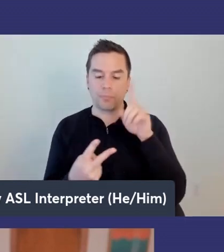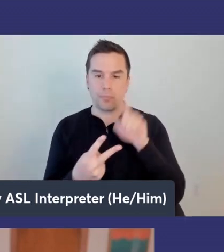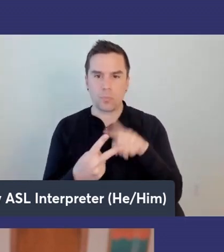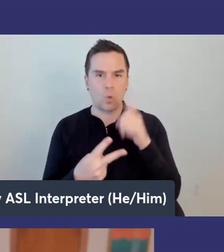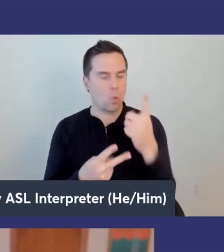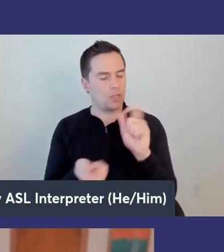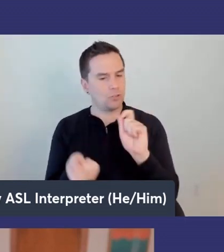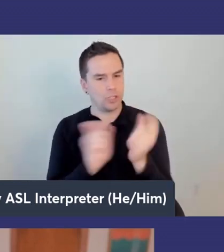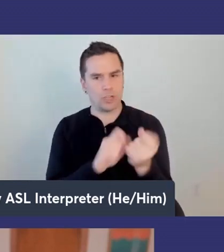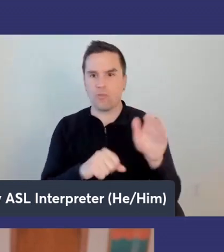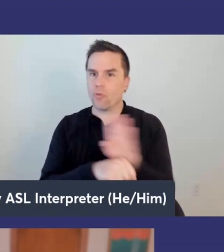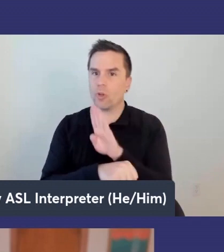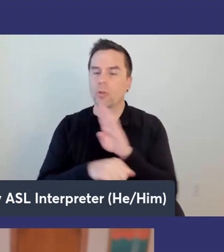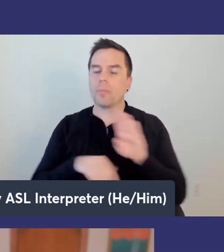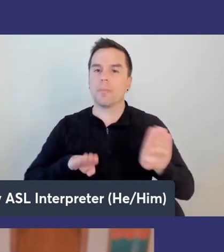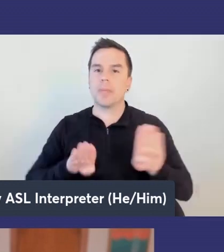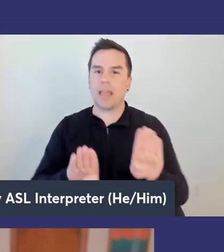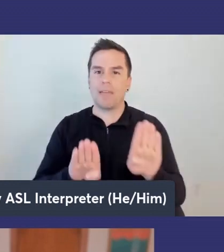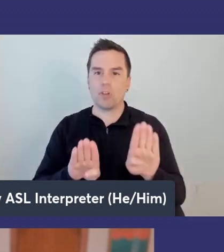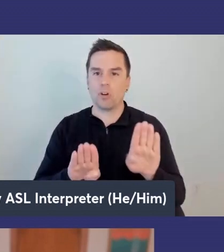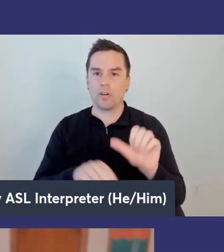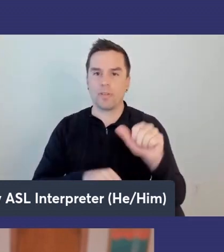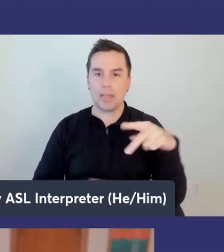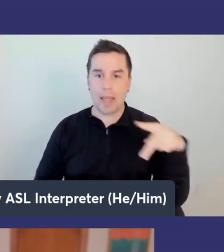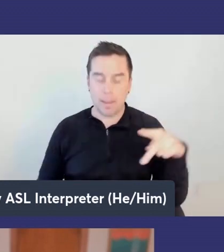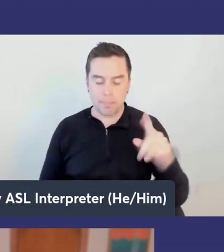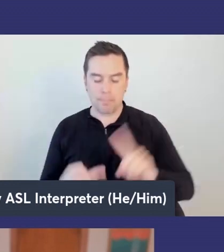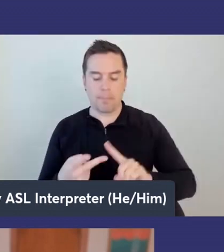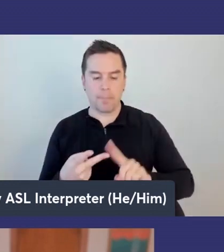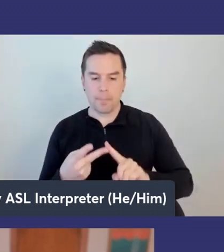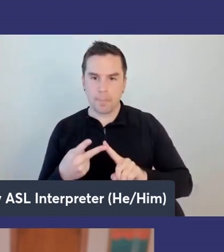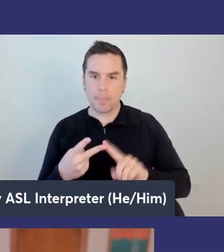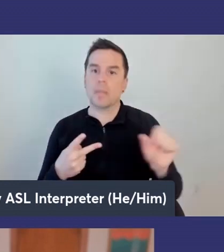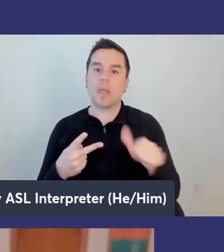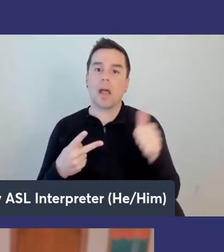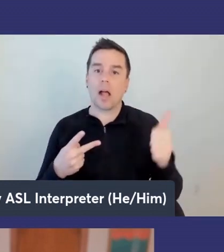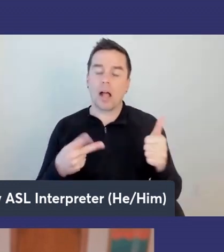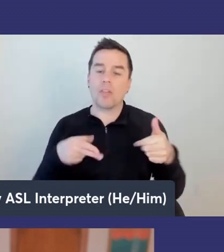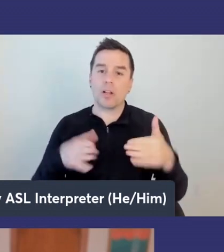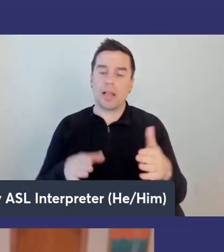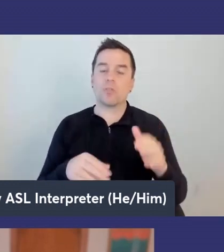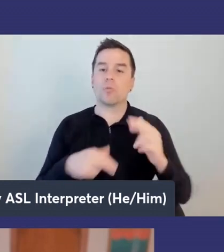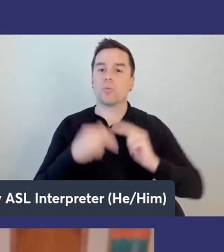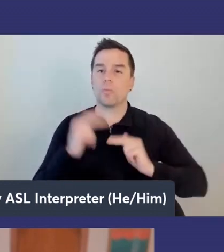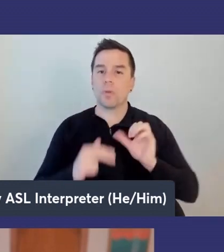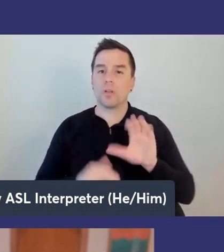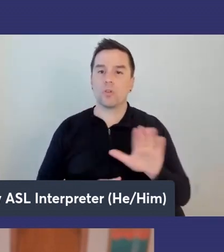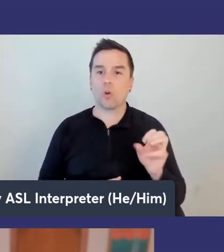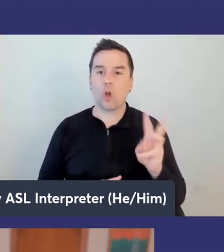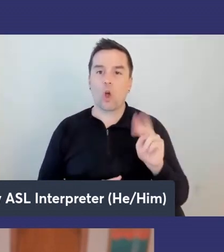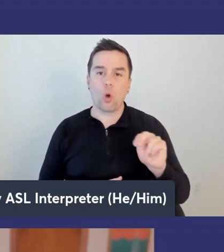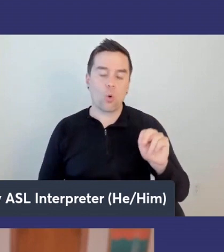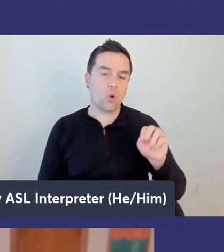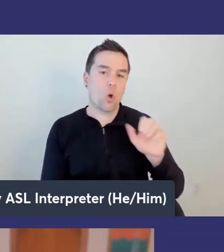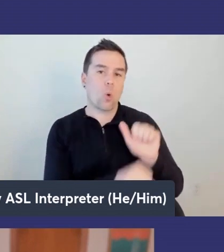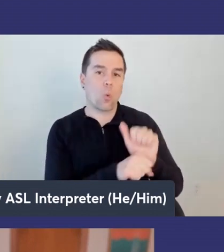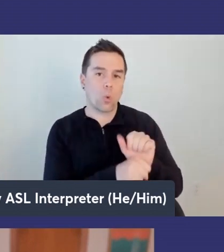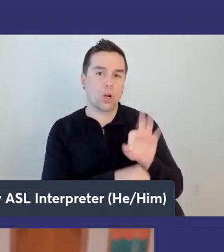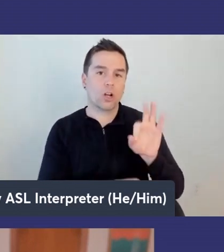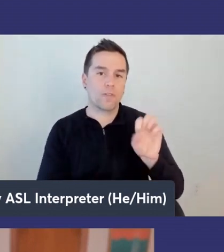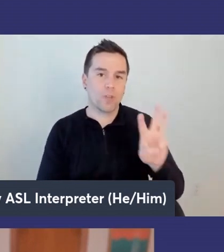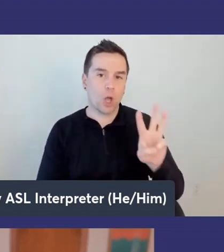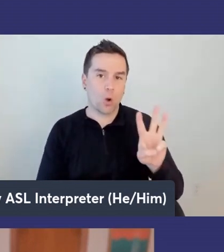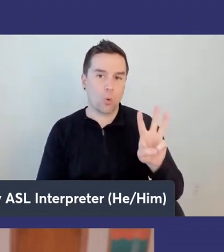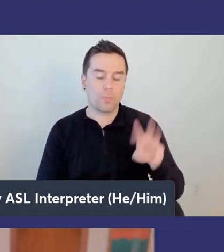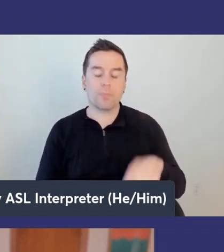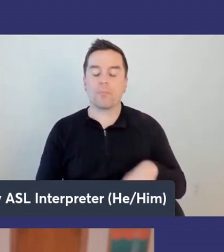application works. And the other one allows you to build your own workflow actions. So let me talk about the first one first, in terms of how you